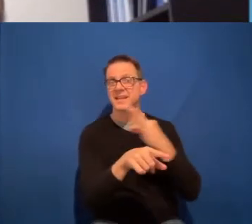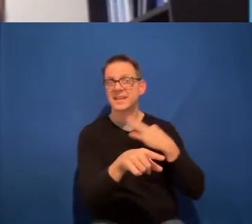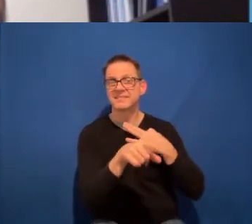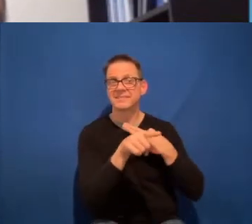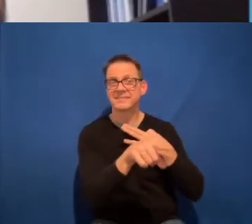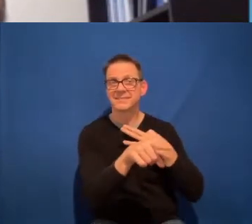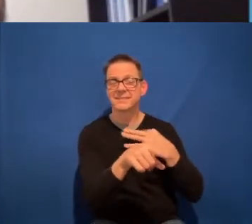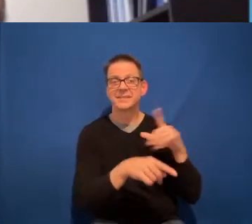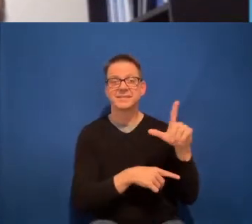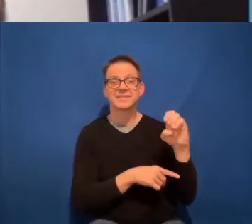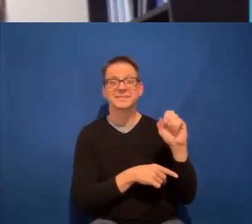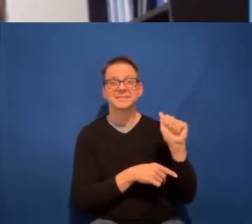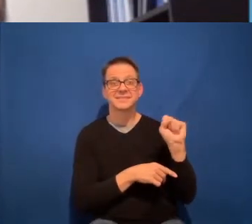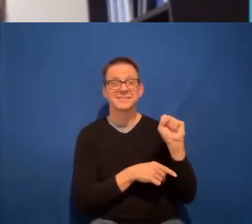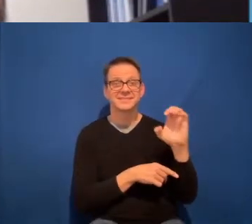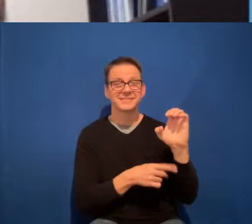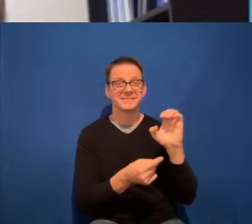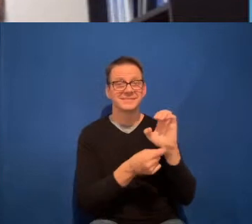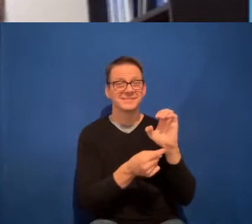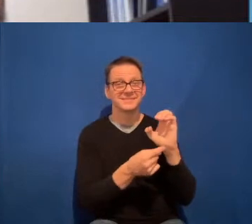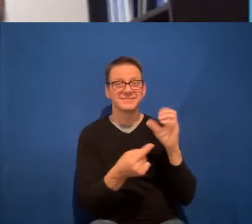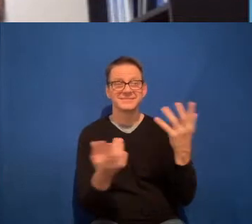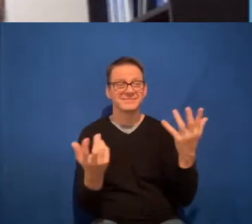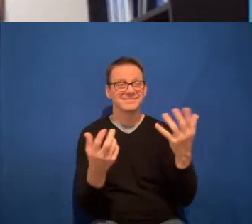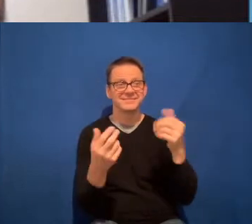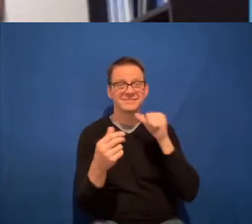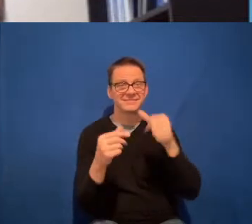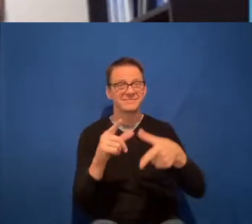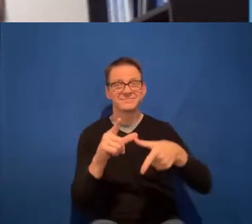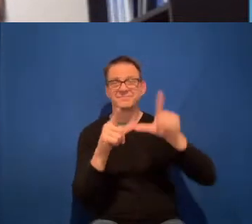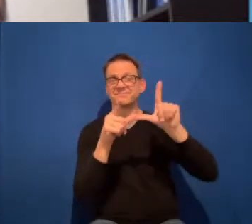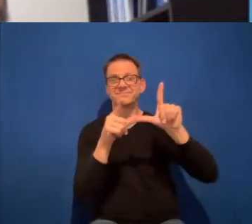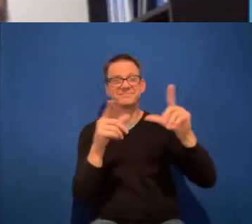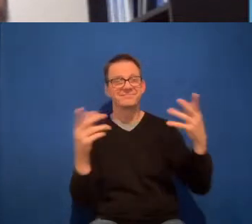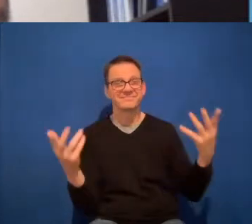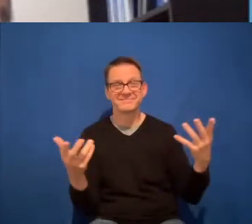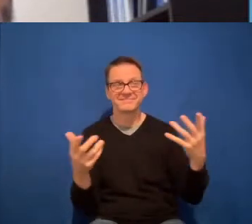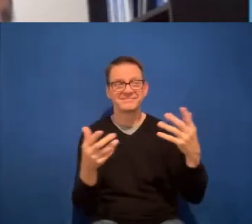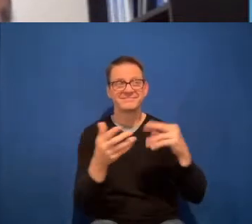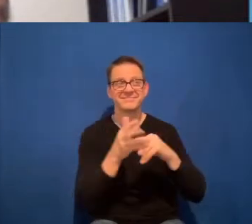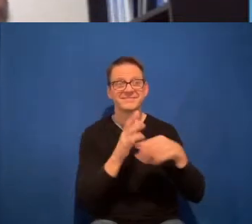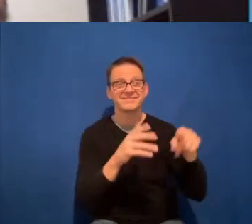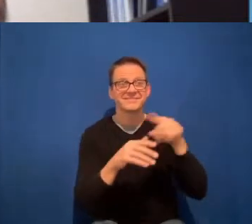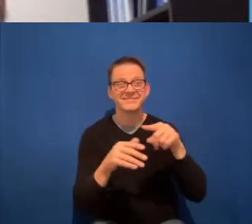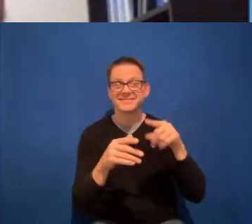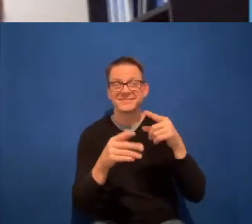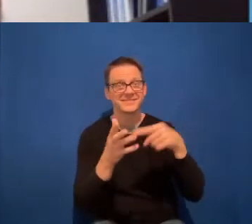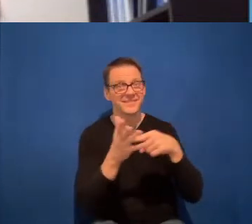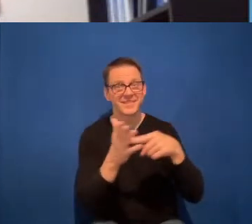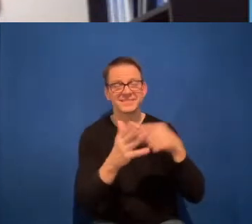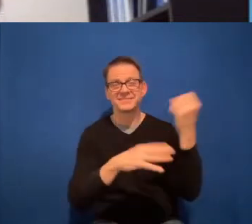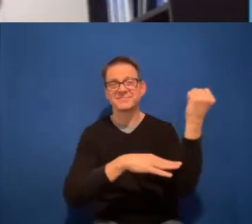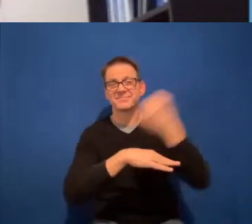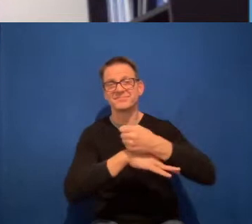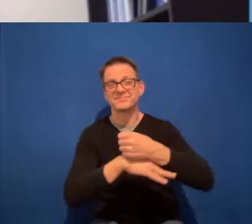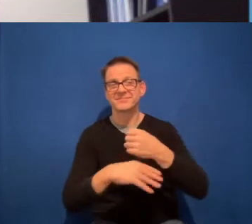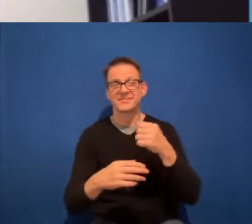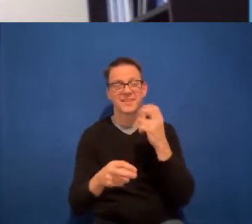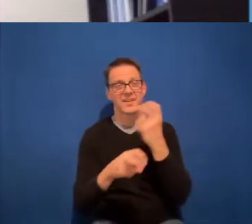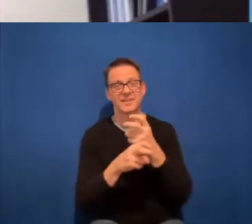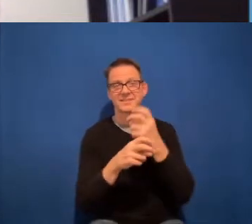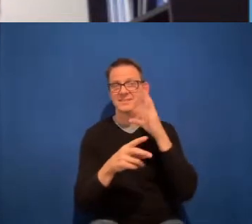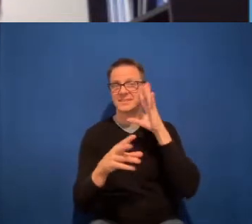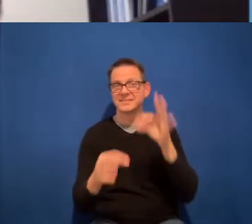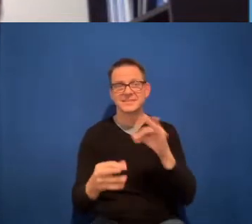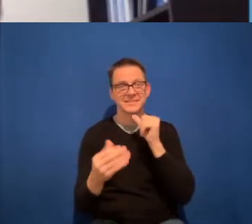Nobody leaves a place in a hurry. The impact of this is going to be over the next year to 2 years, when we see lots of people leaving,